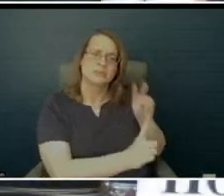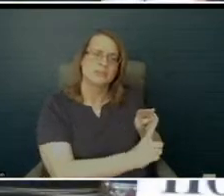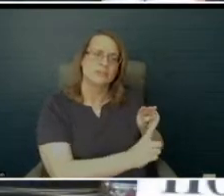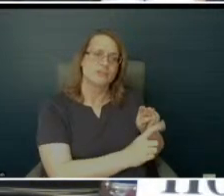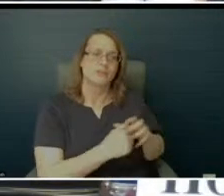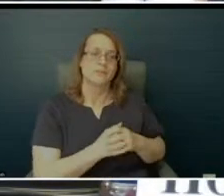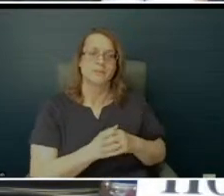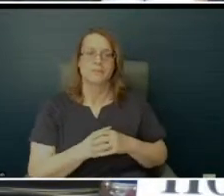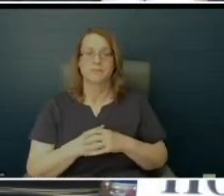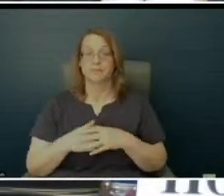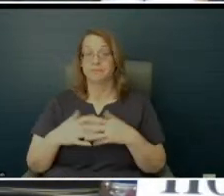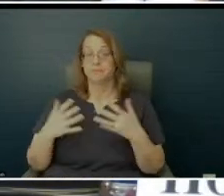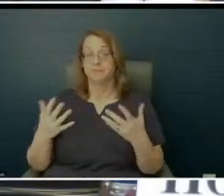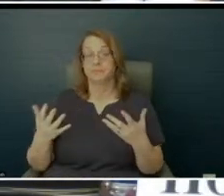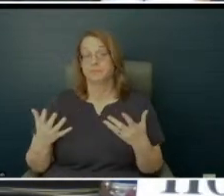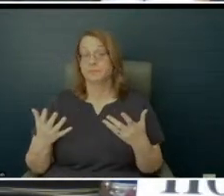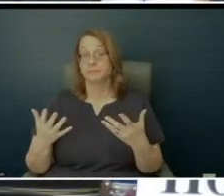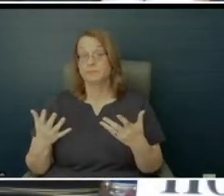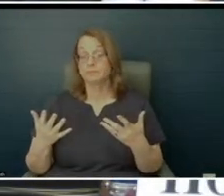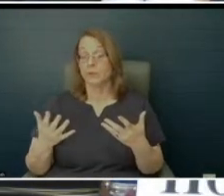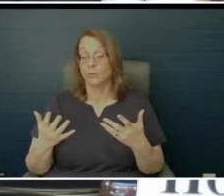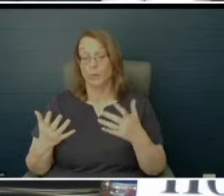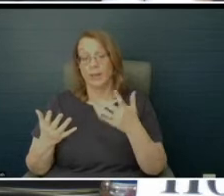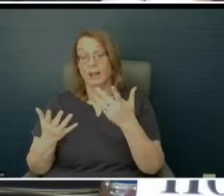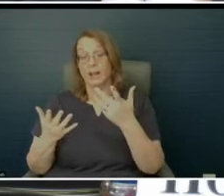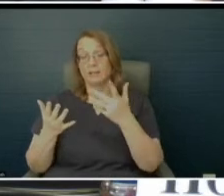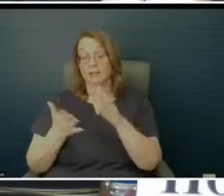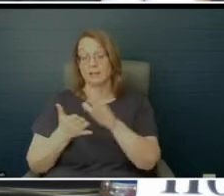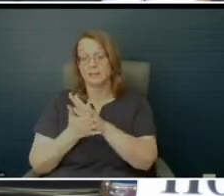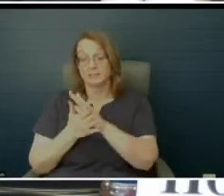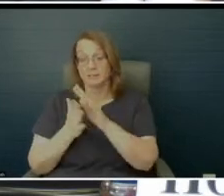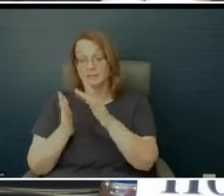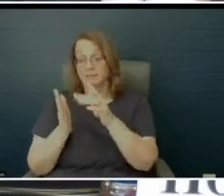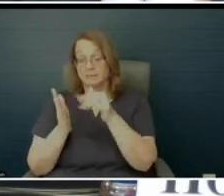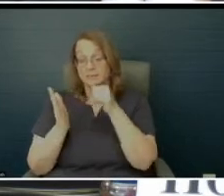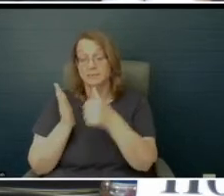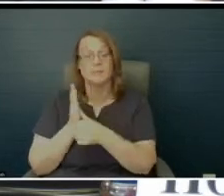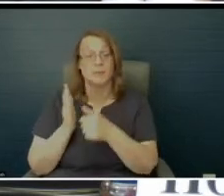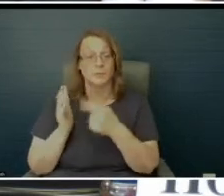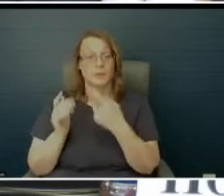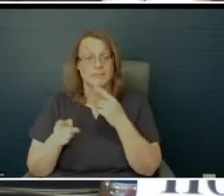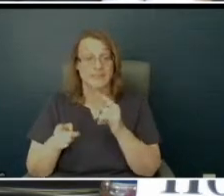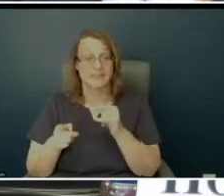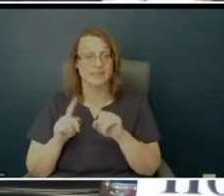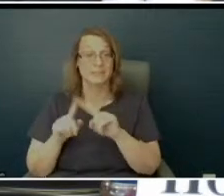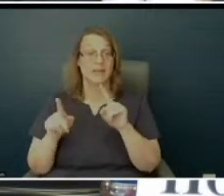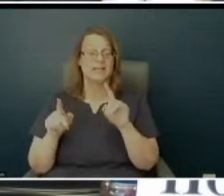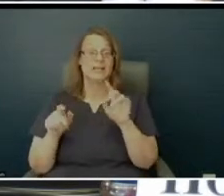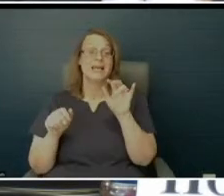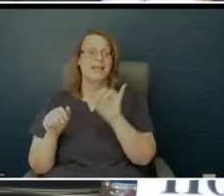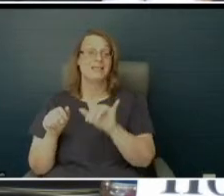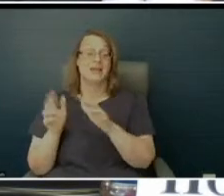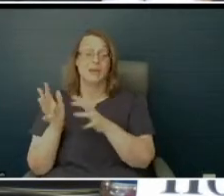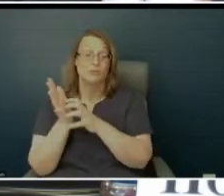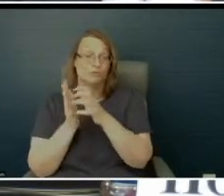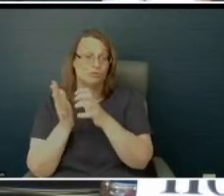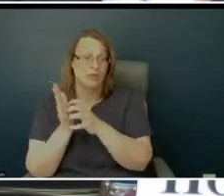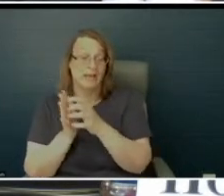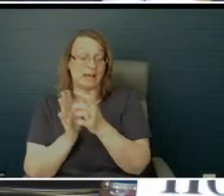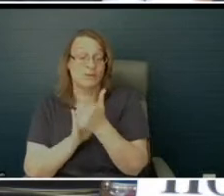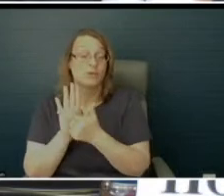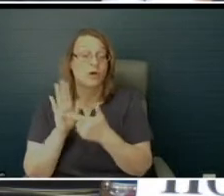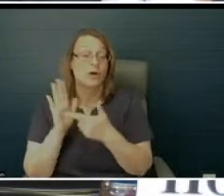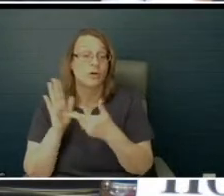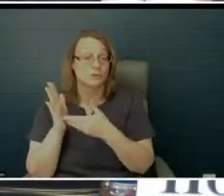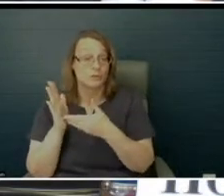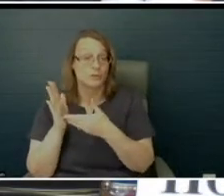think that the memo sort of speaks to this, but essentially this was a draft lawsuit that apparently was